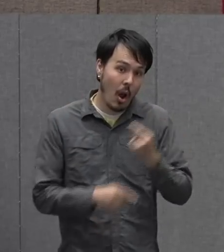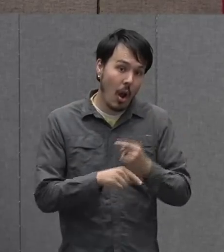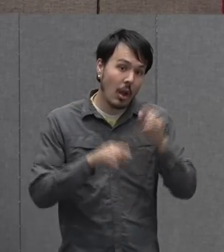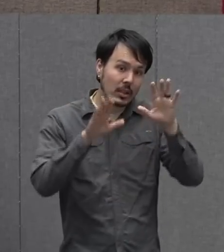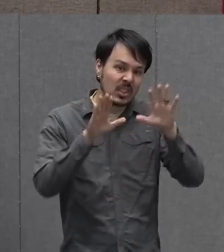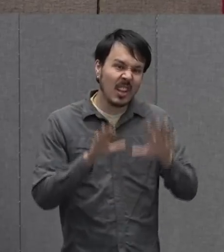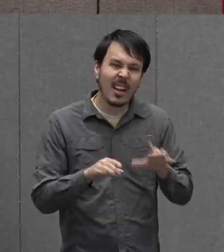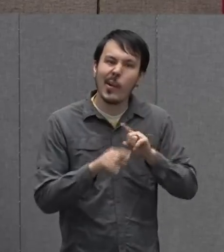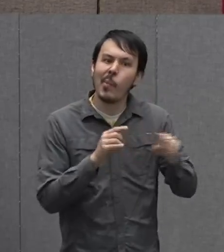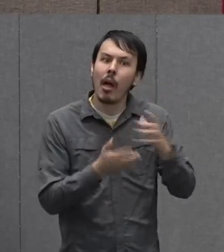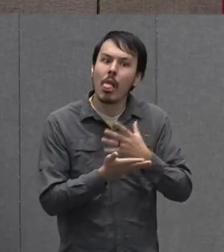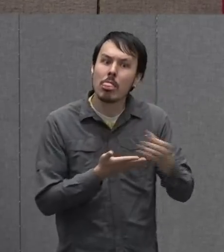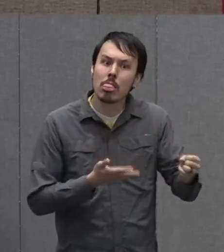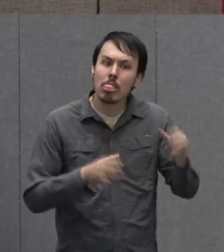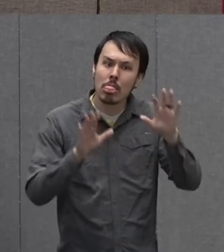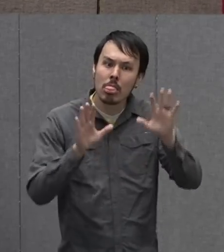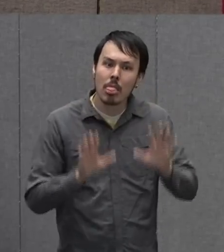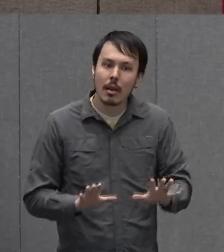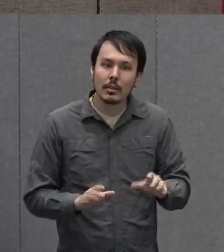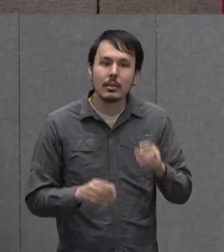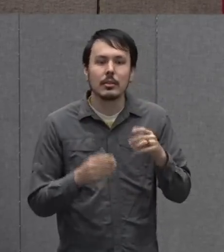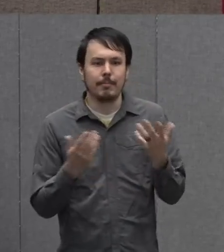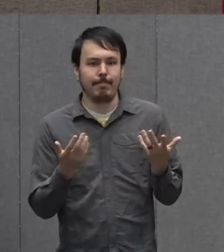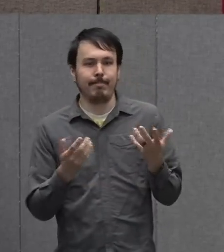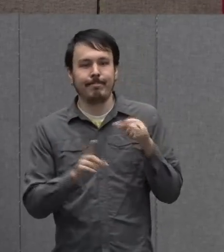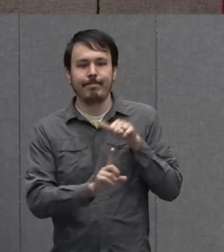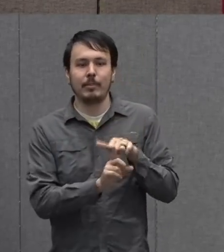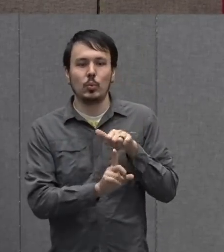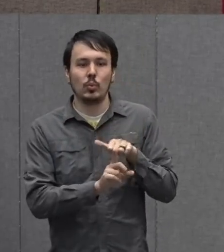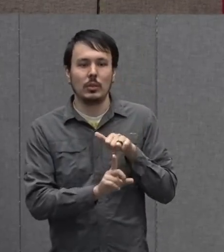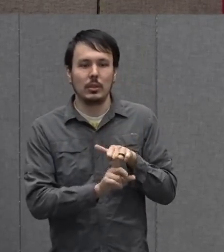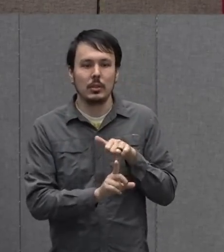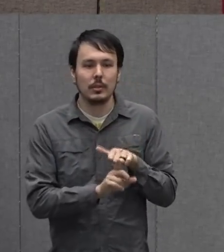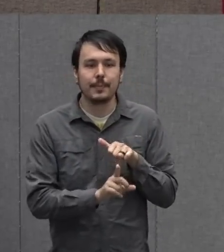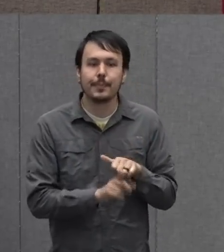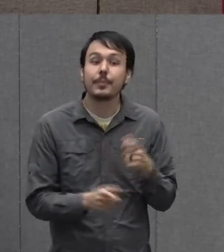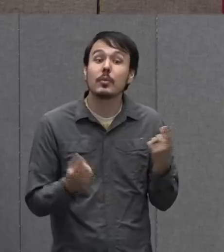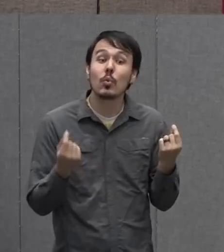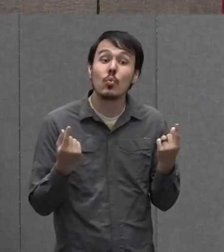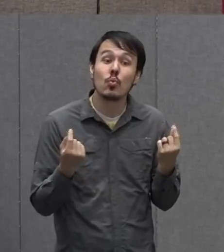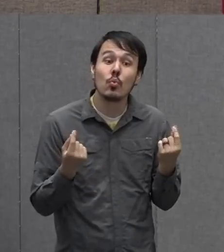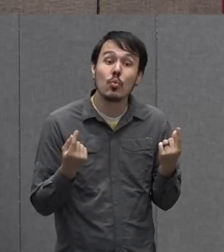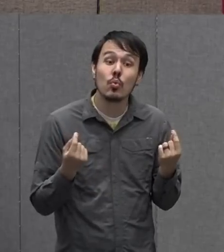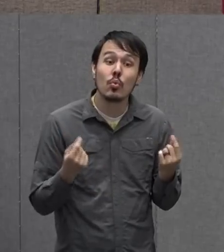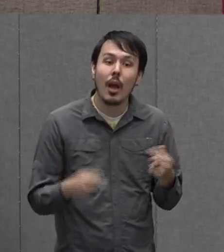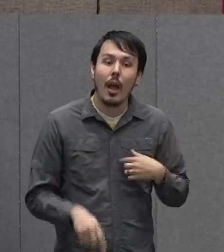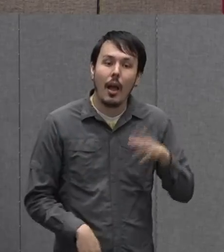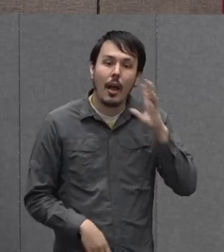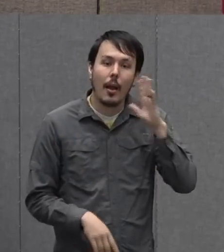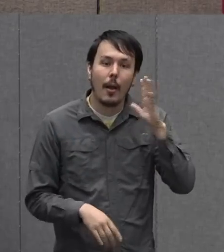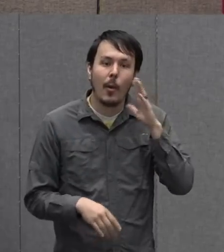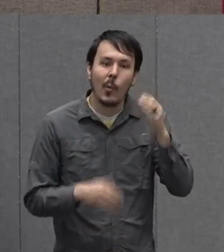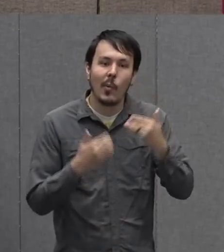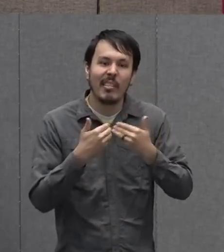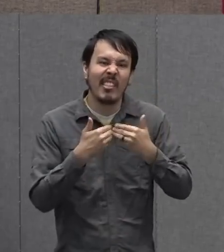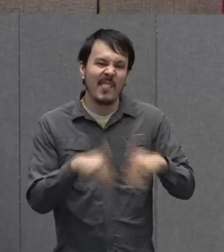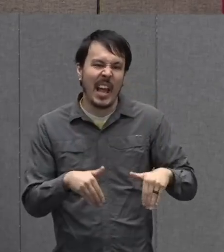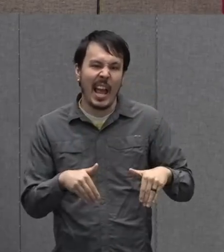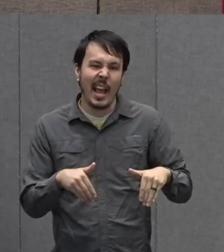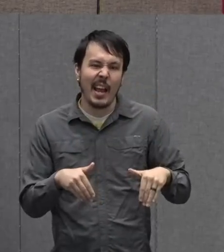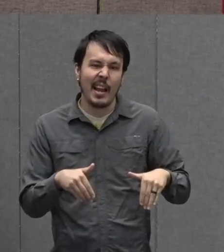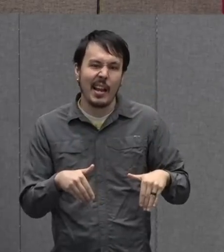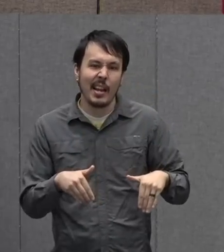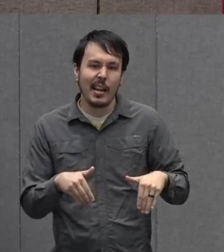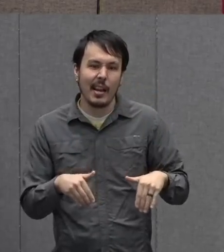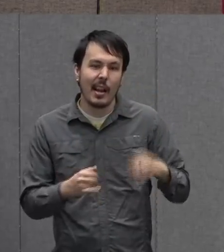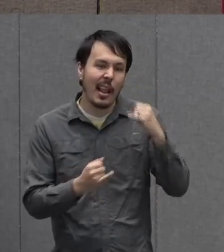more Sundays. This is tricky. So what I'm going to do is I'm going to divide